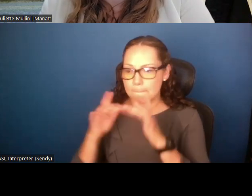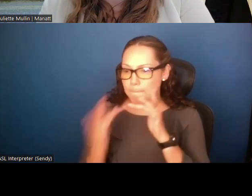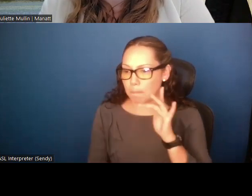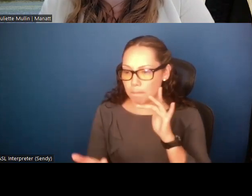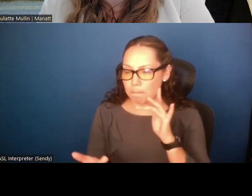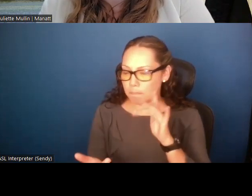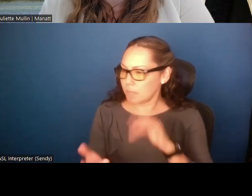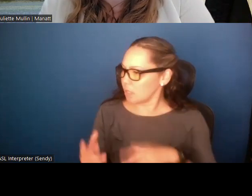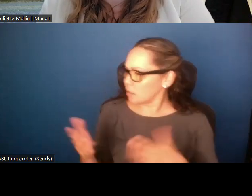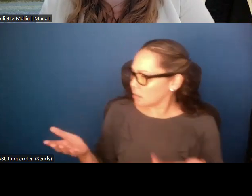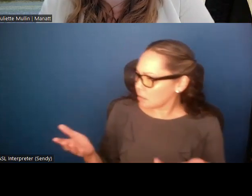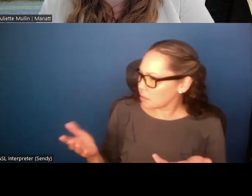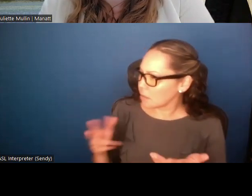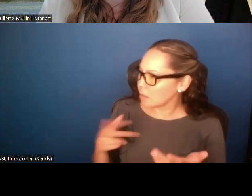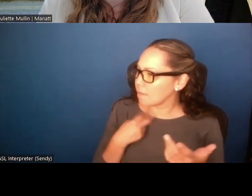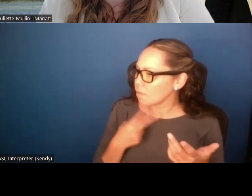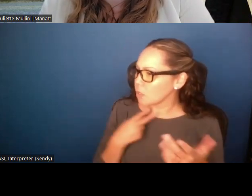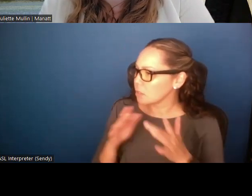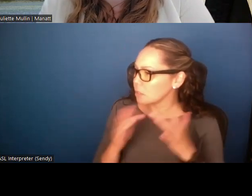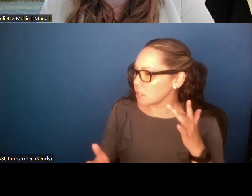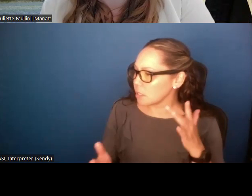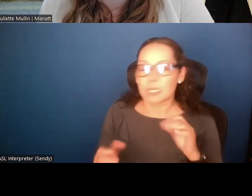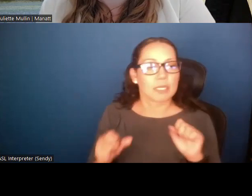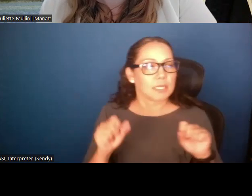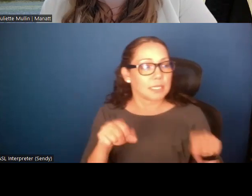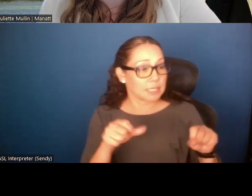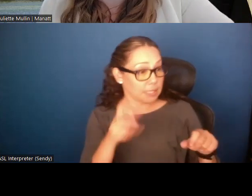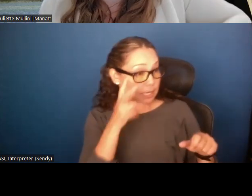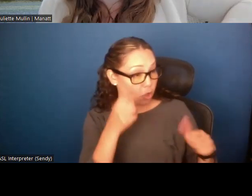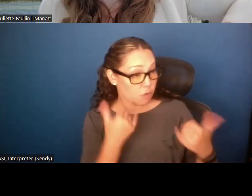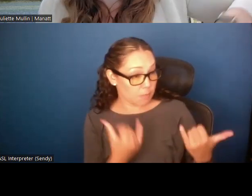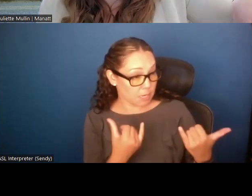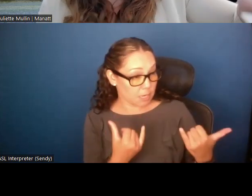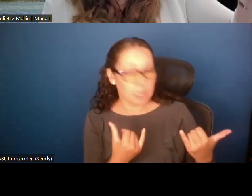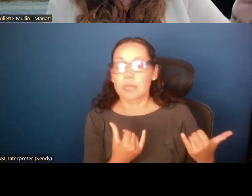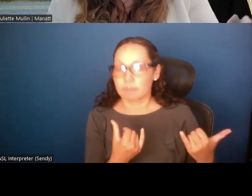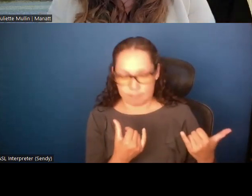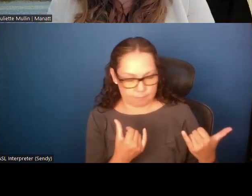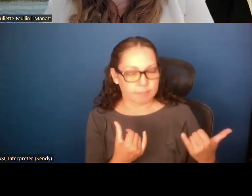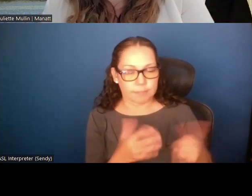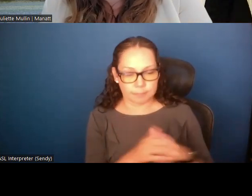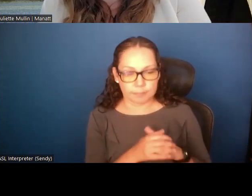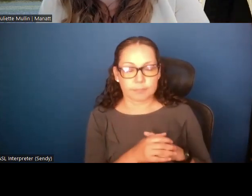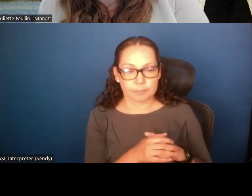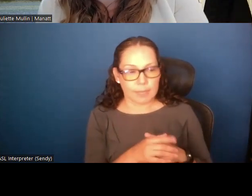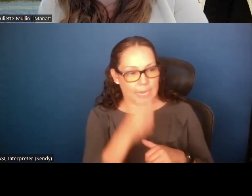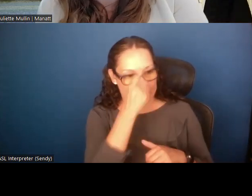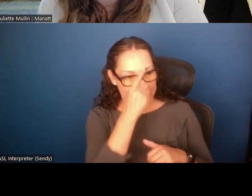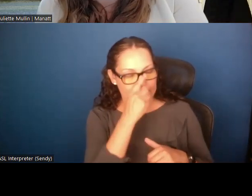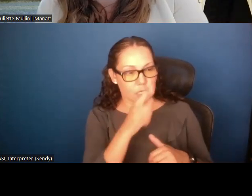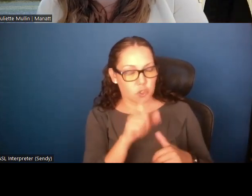Oh, we just lost you, Teresa. And yeah, can you hear me? Yes. Yeah, and I think you should scrap